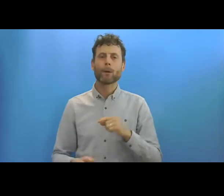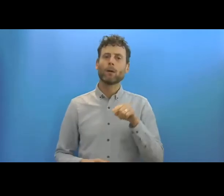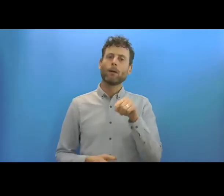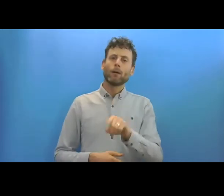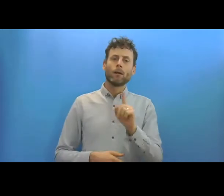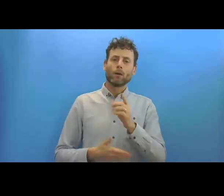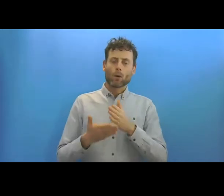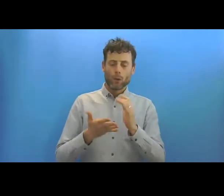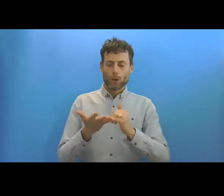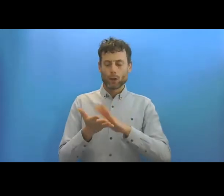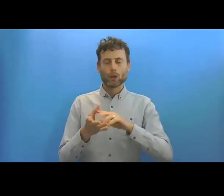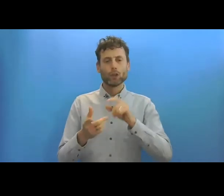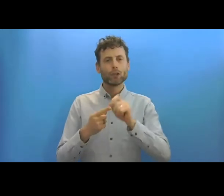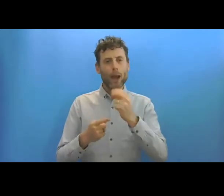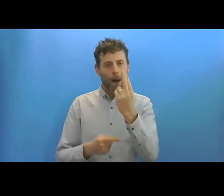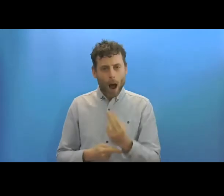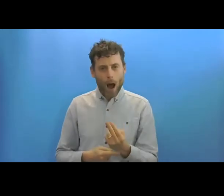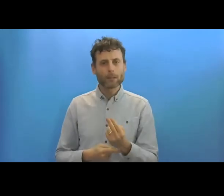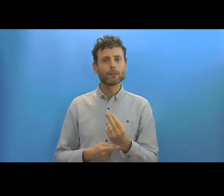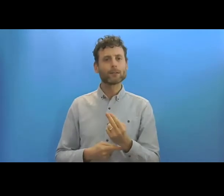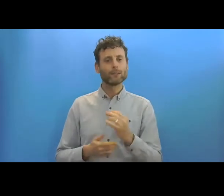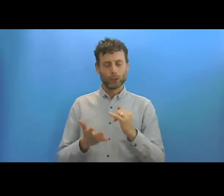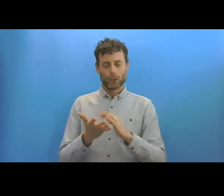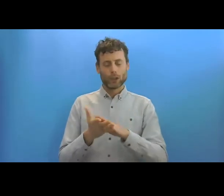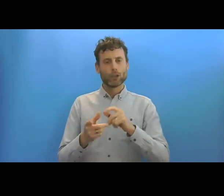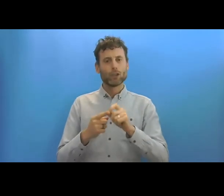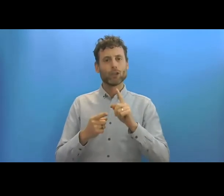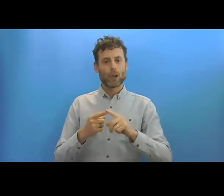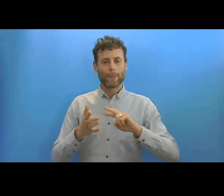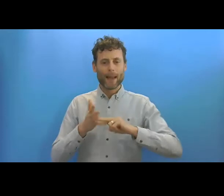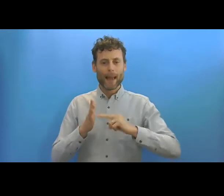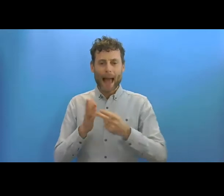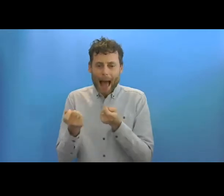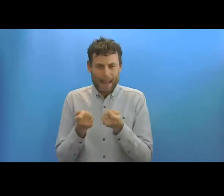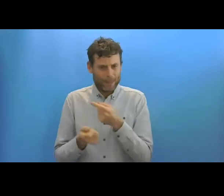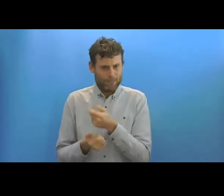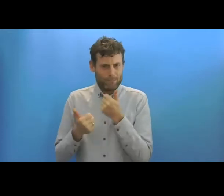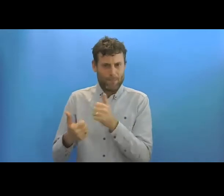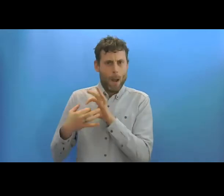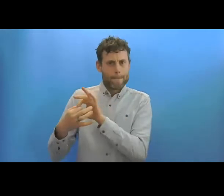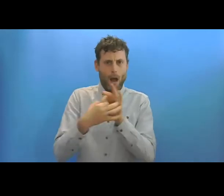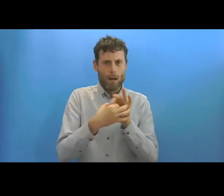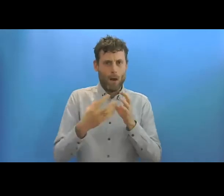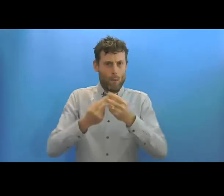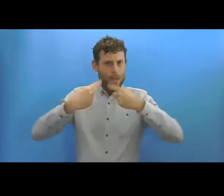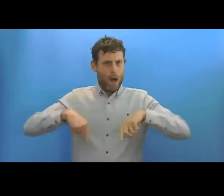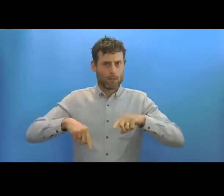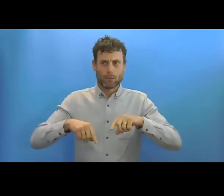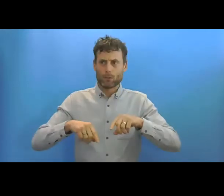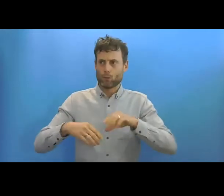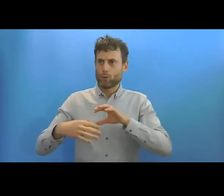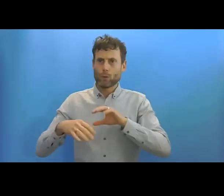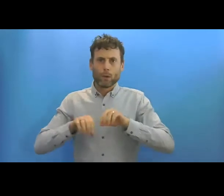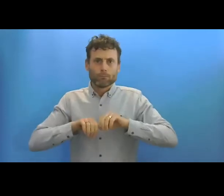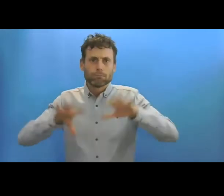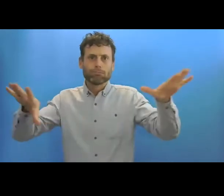way we've been working since 2013. Thanks to those brilliant delivery partners, we've literally had